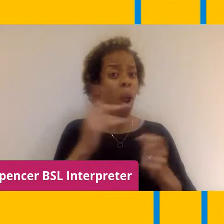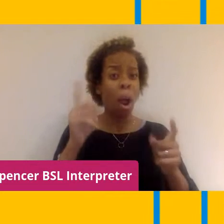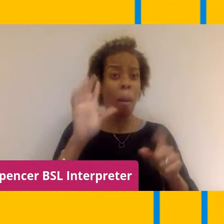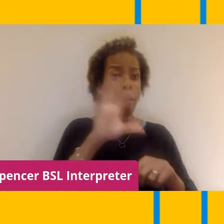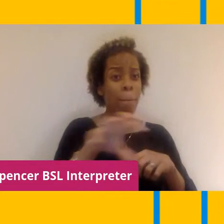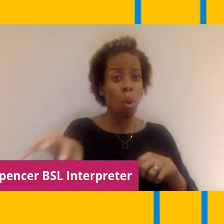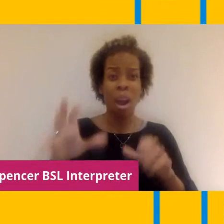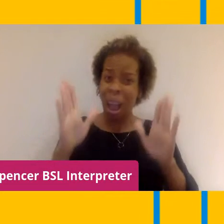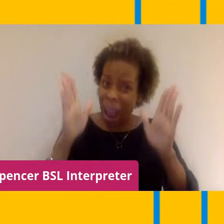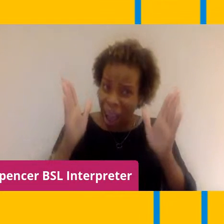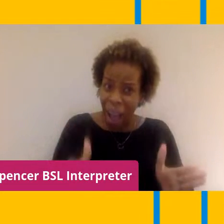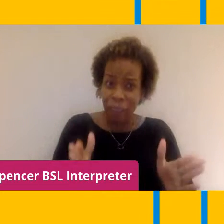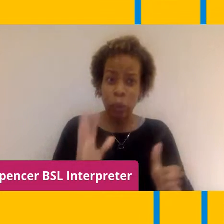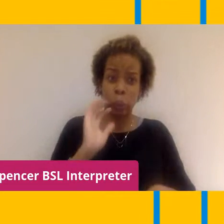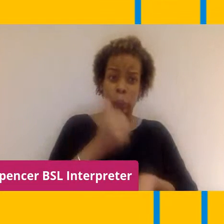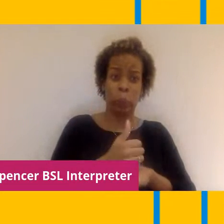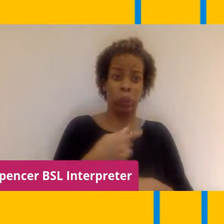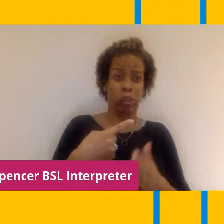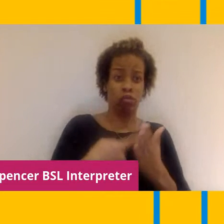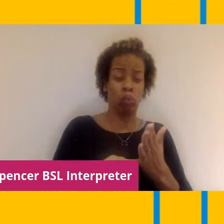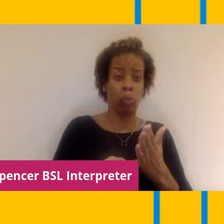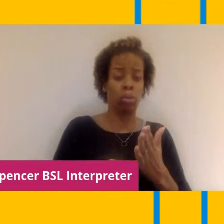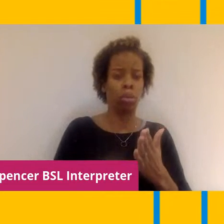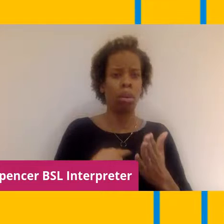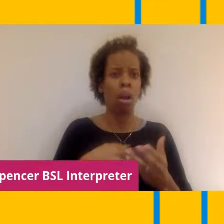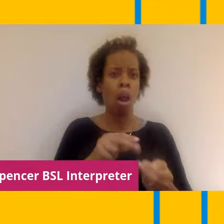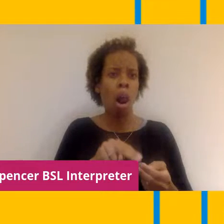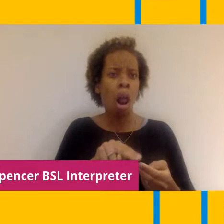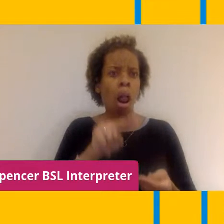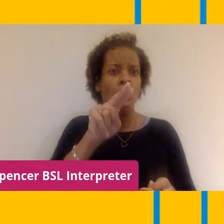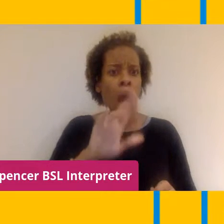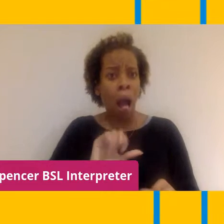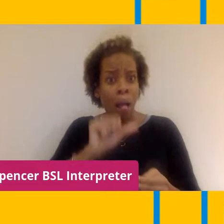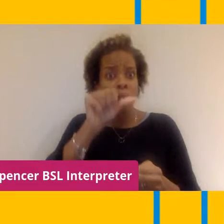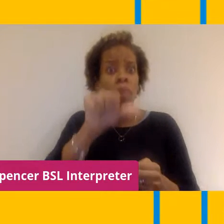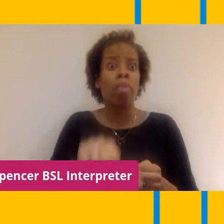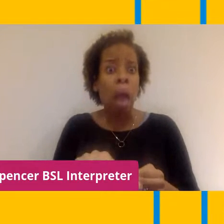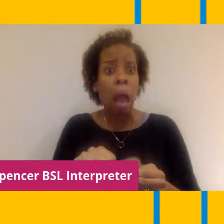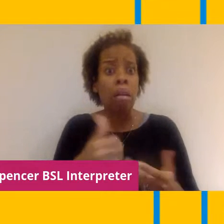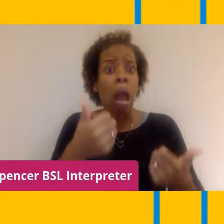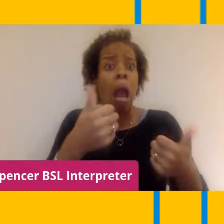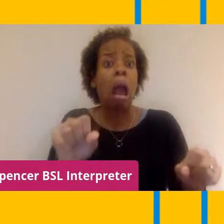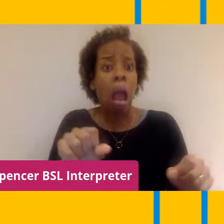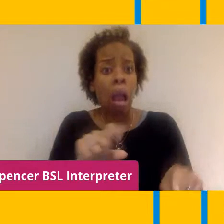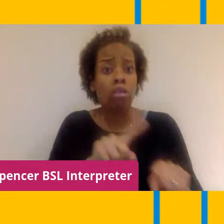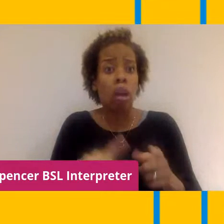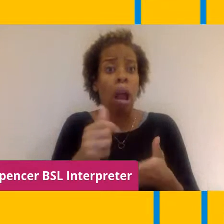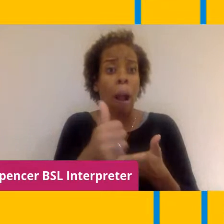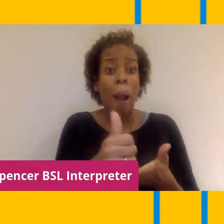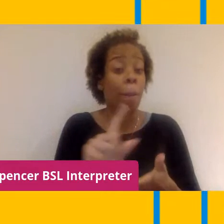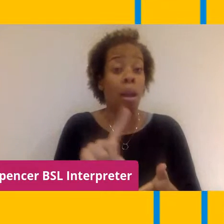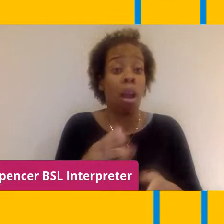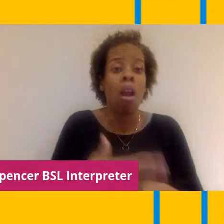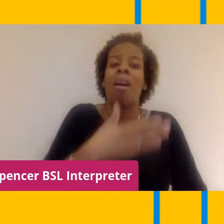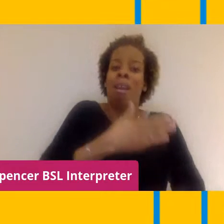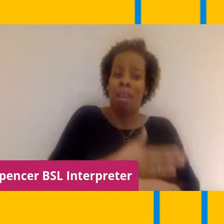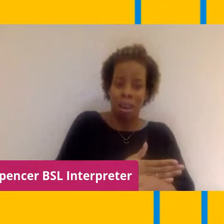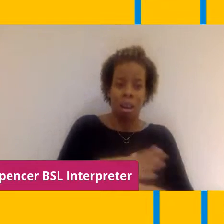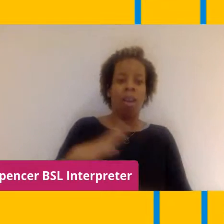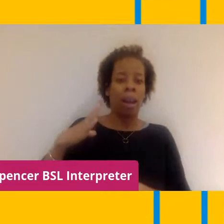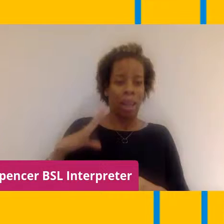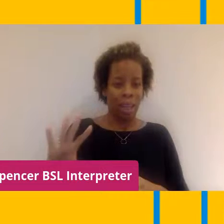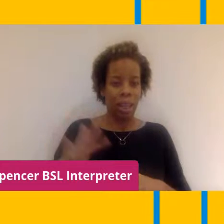we shouldn't be waiting for infections to occur or incidents to happen before employers are taking appropriate